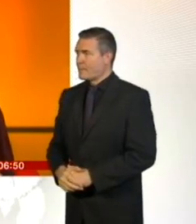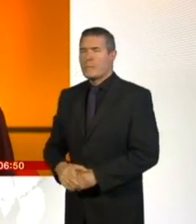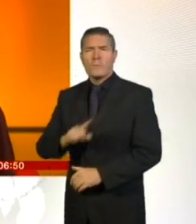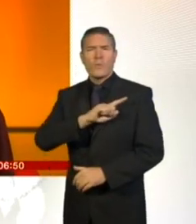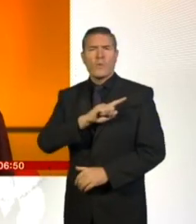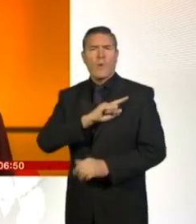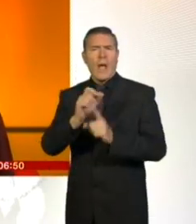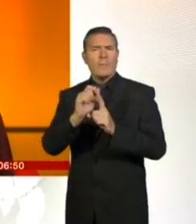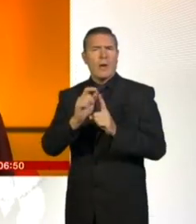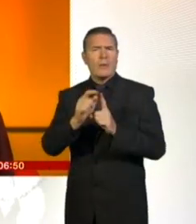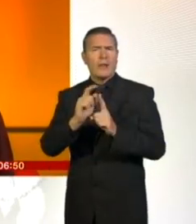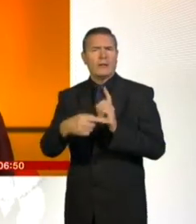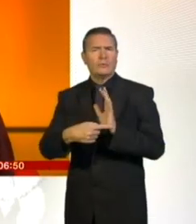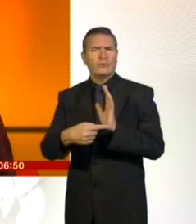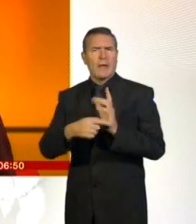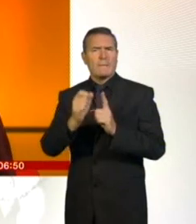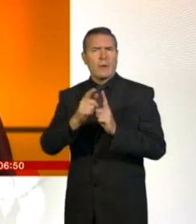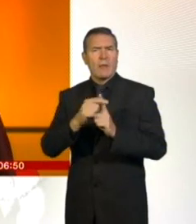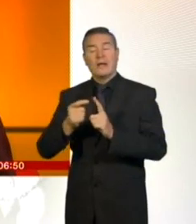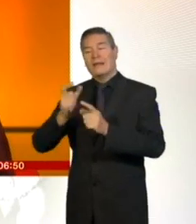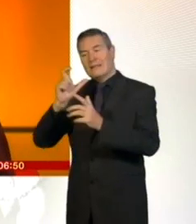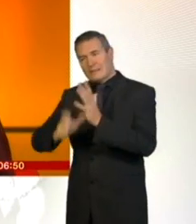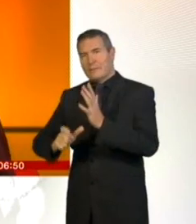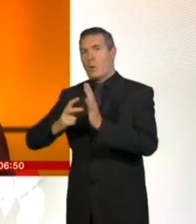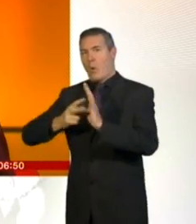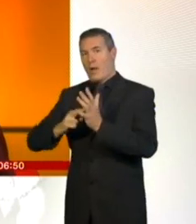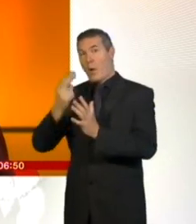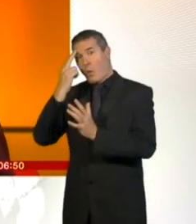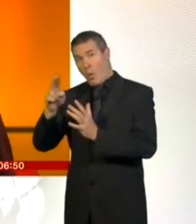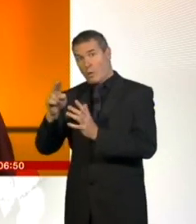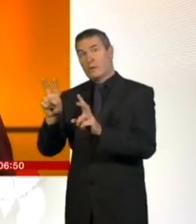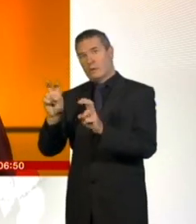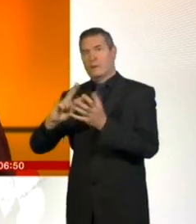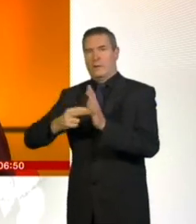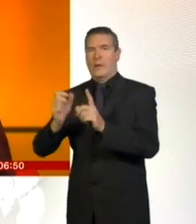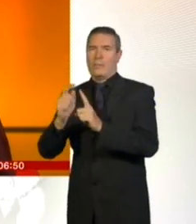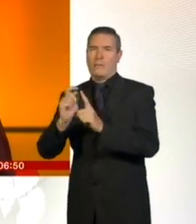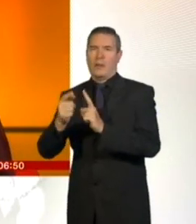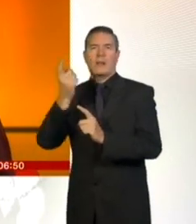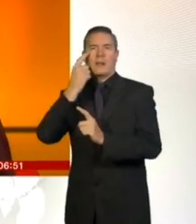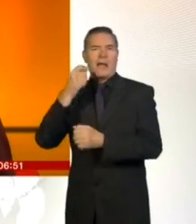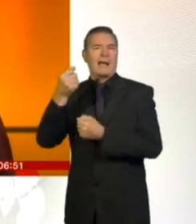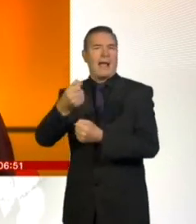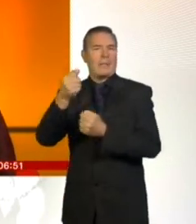the people coordinating this are a disability organisation called Purple. Mike Adams is behind the campaign.